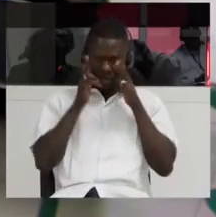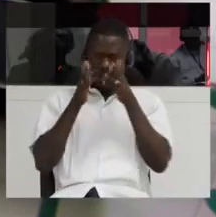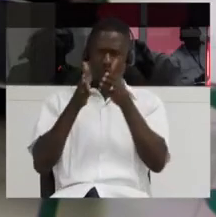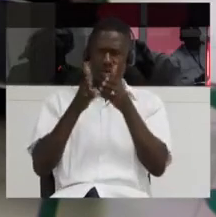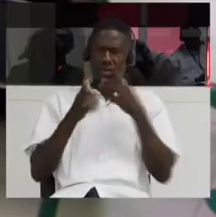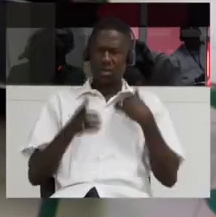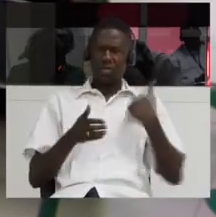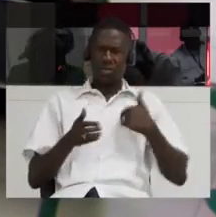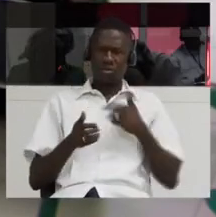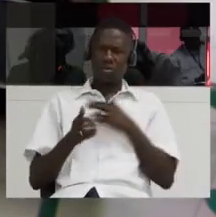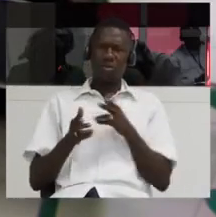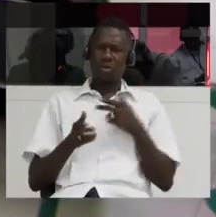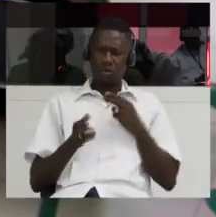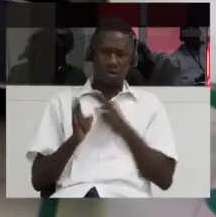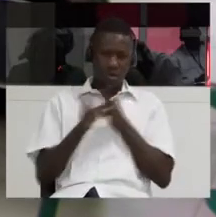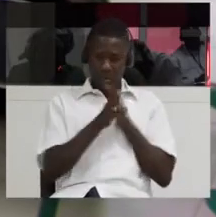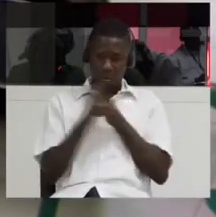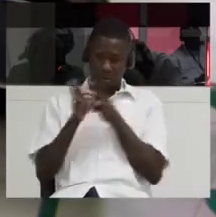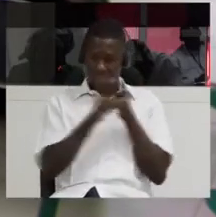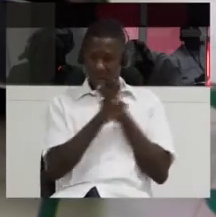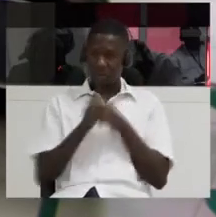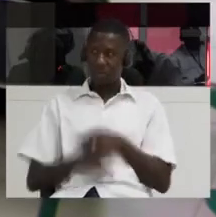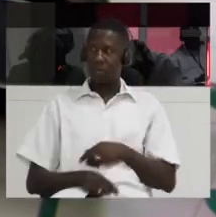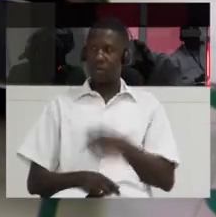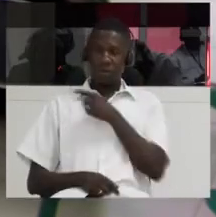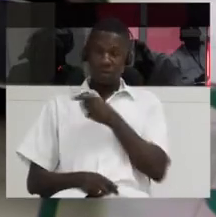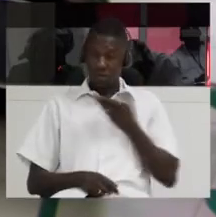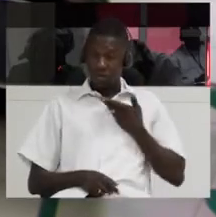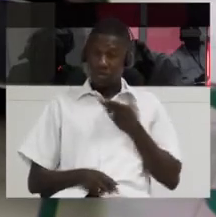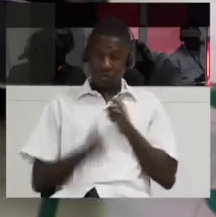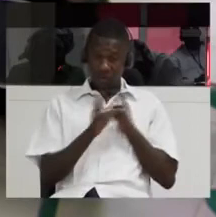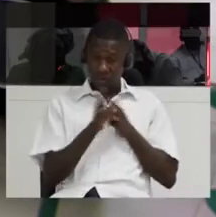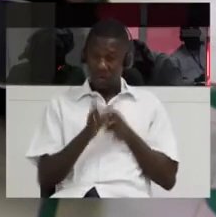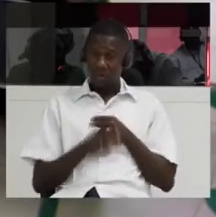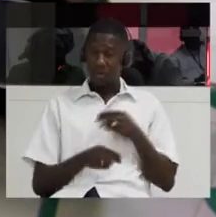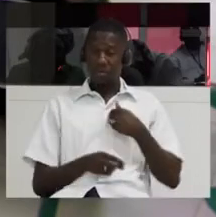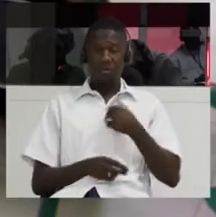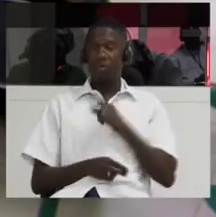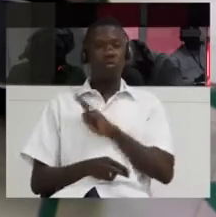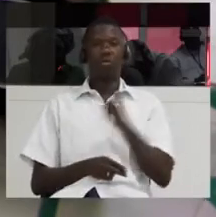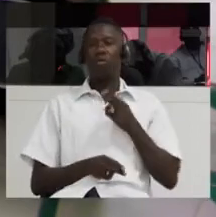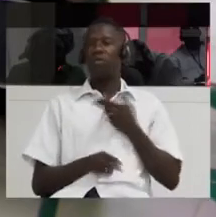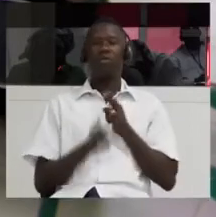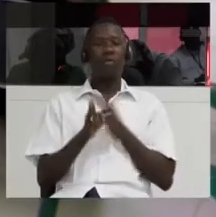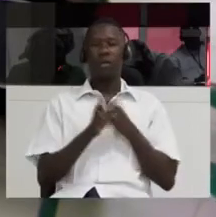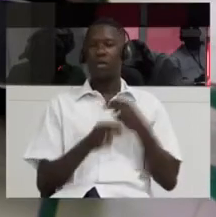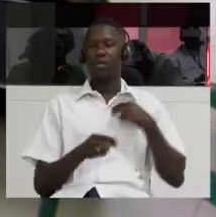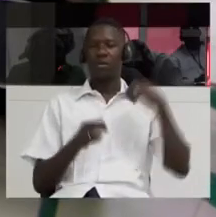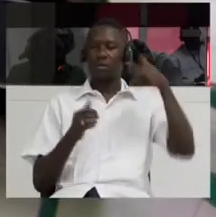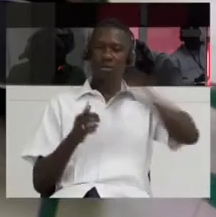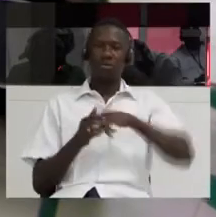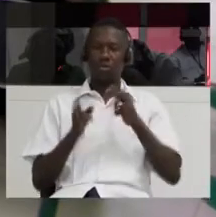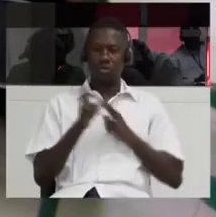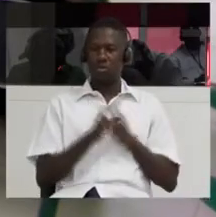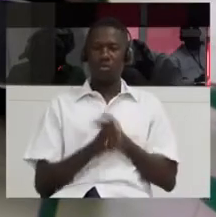them. Did you fire? No, I didn't fire a single shot in Yundum barracks. Okay. So because of